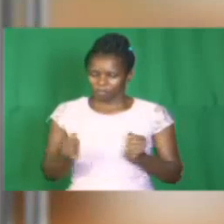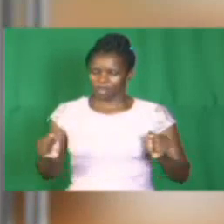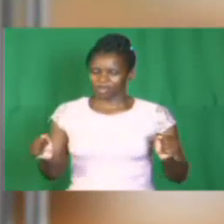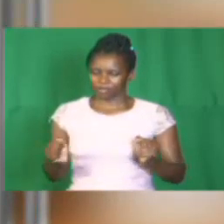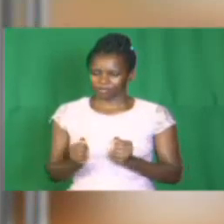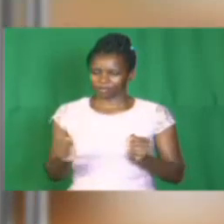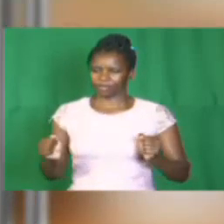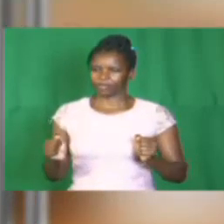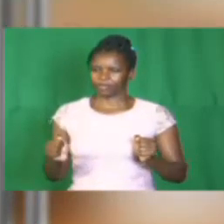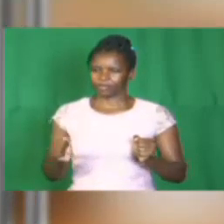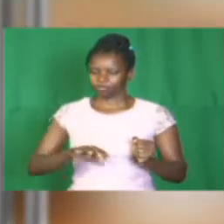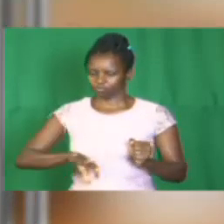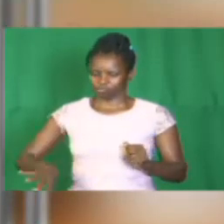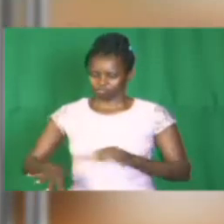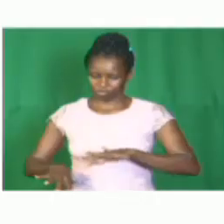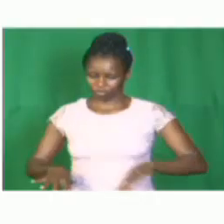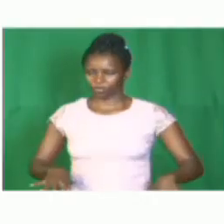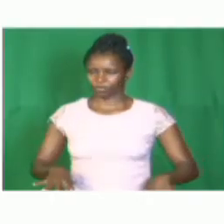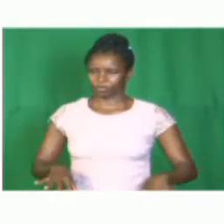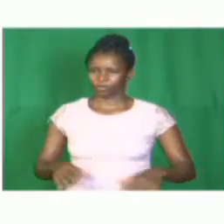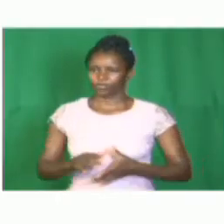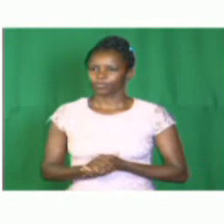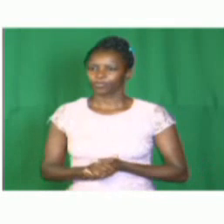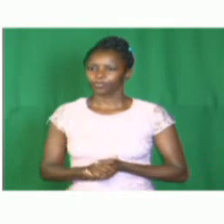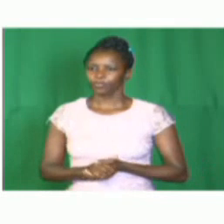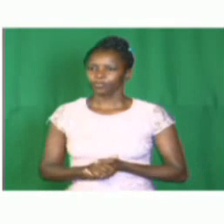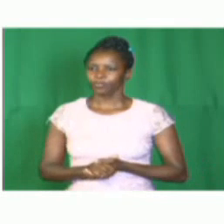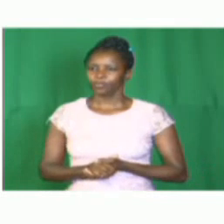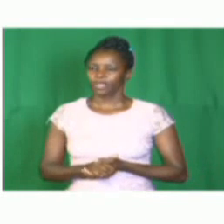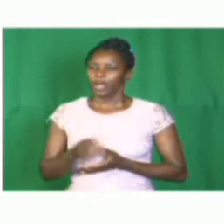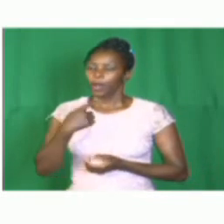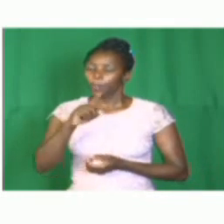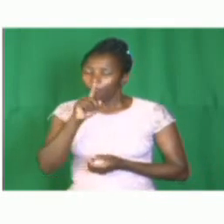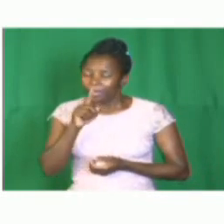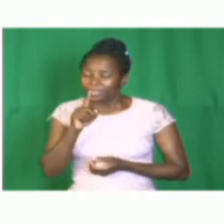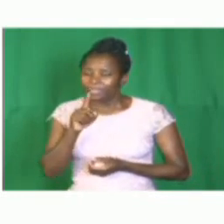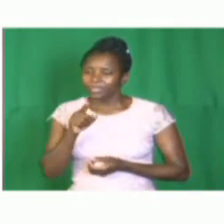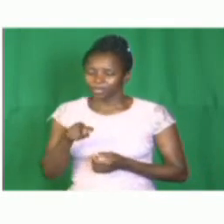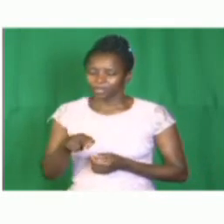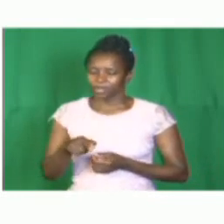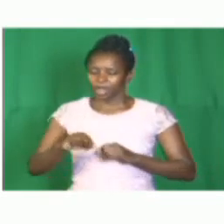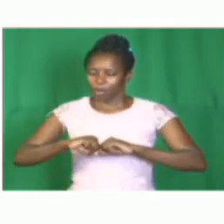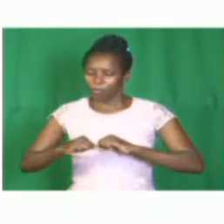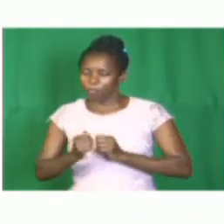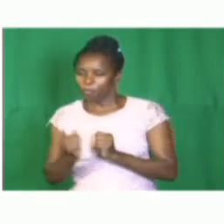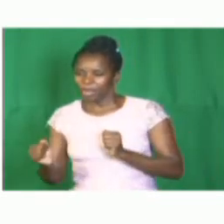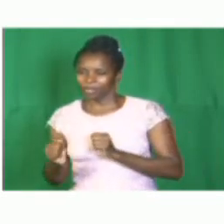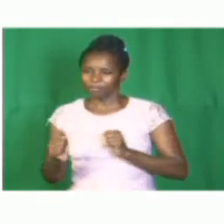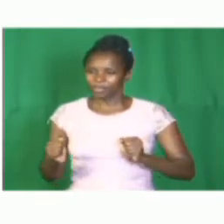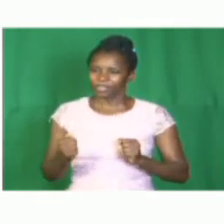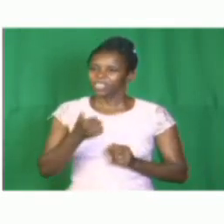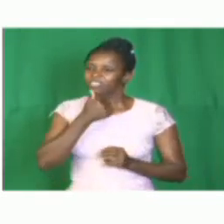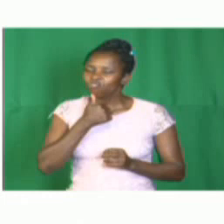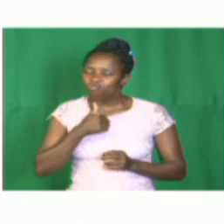magnet to separate mixtures, but in this case you will use a magnet. A magnet is used